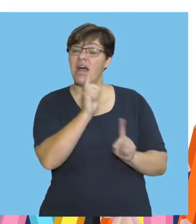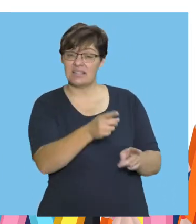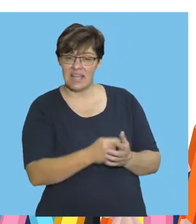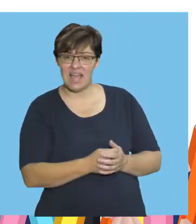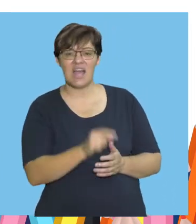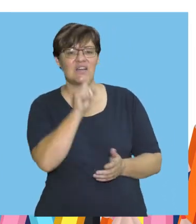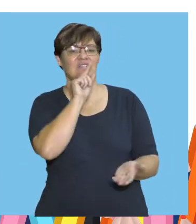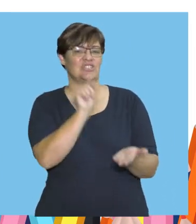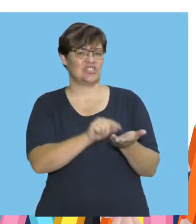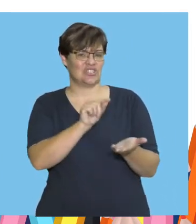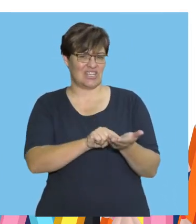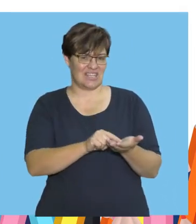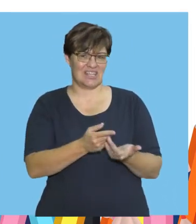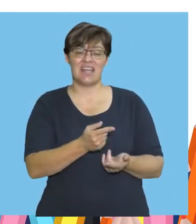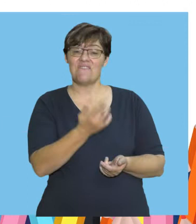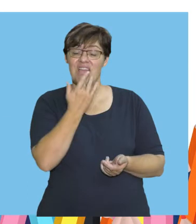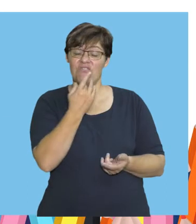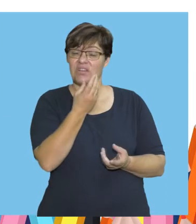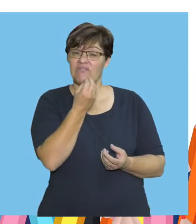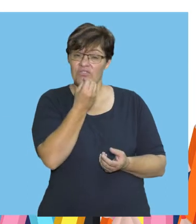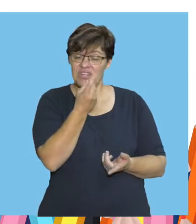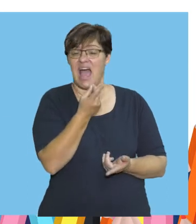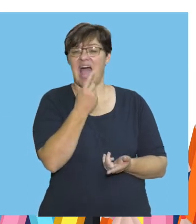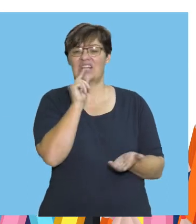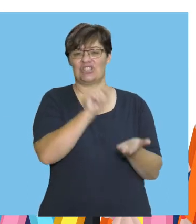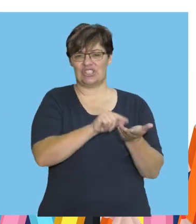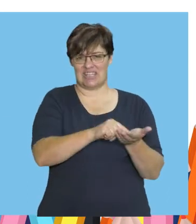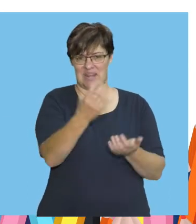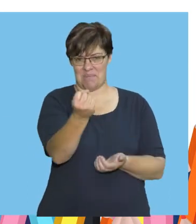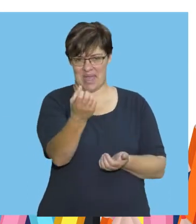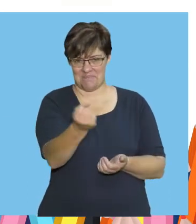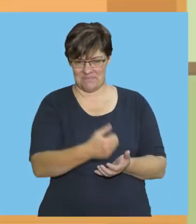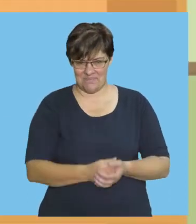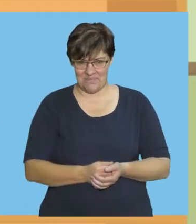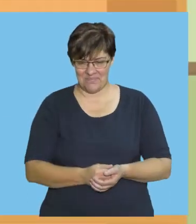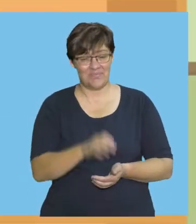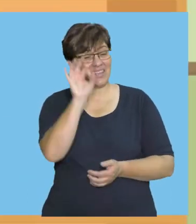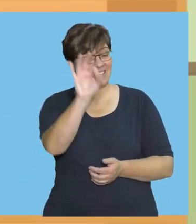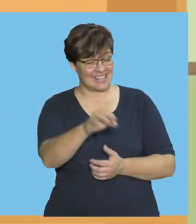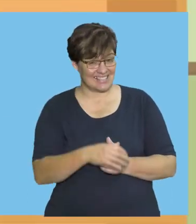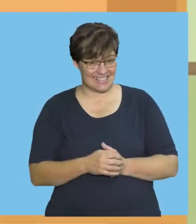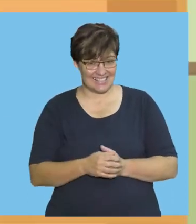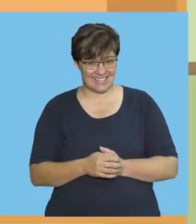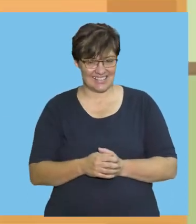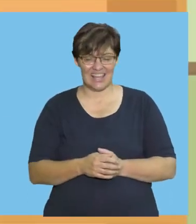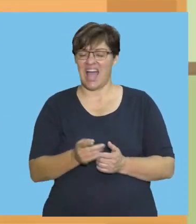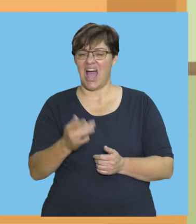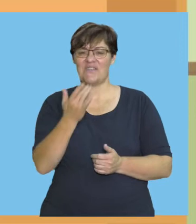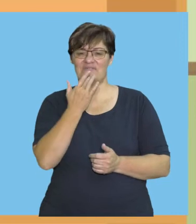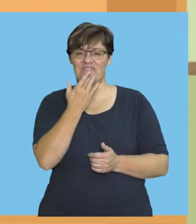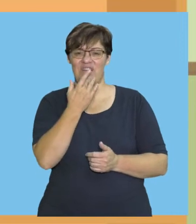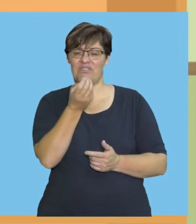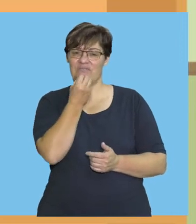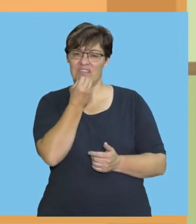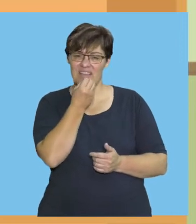You answer, his favorite meal is chicken and pap. Yes, that's right. His